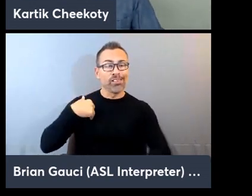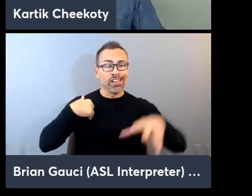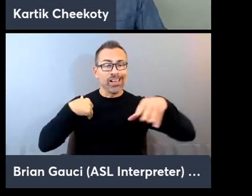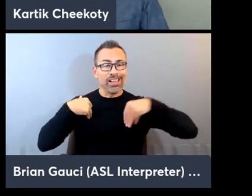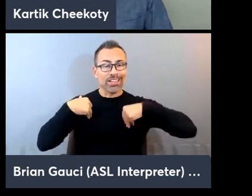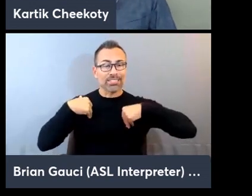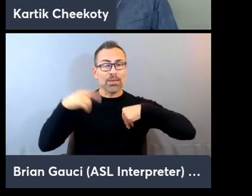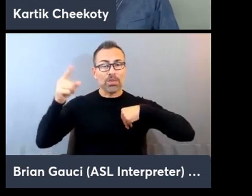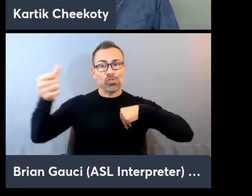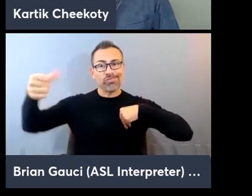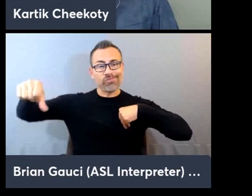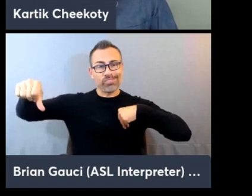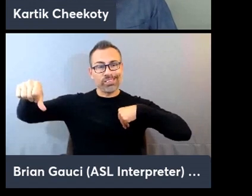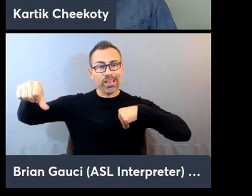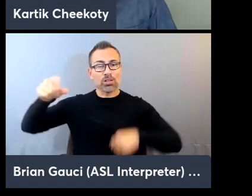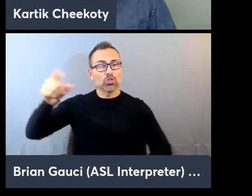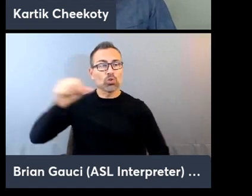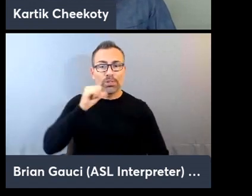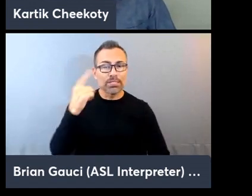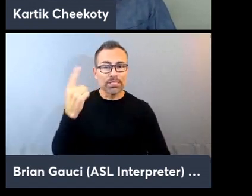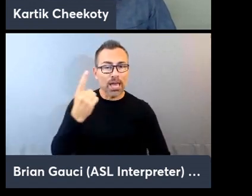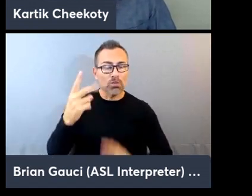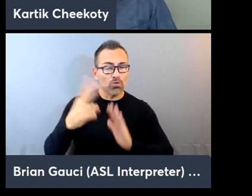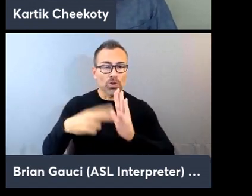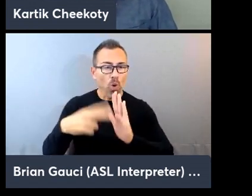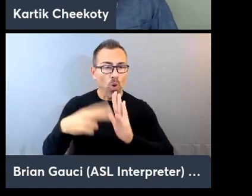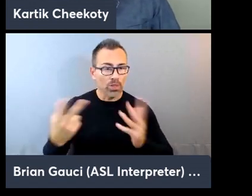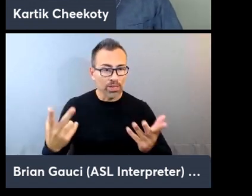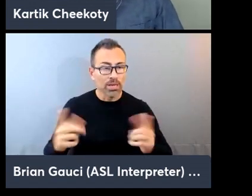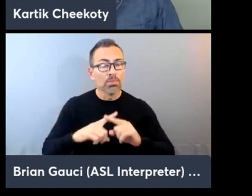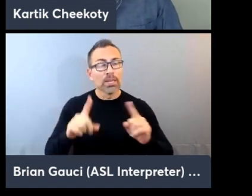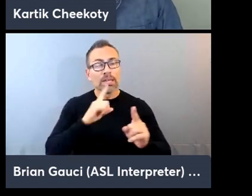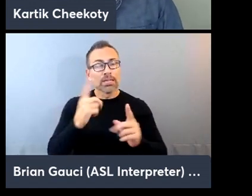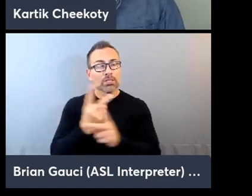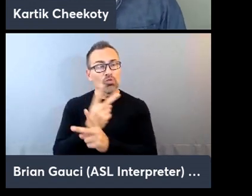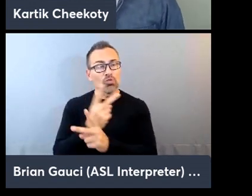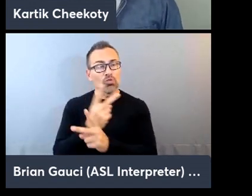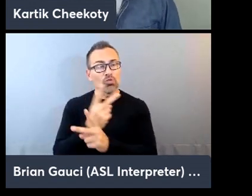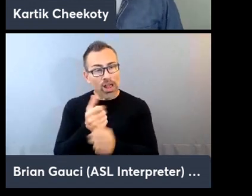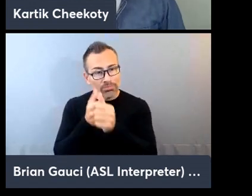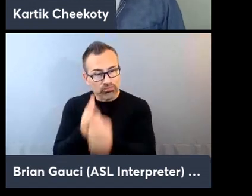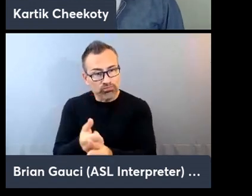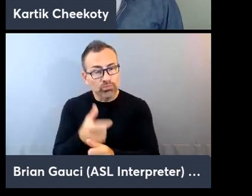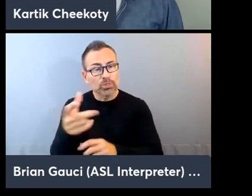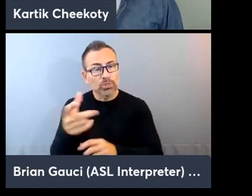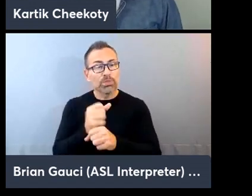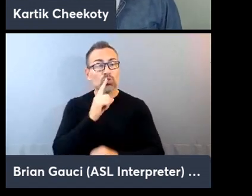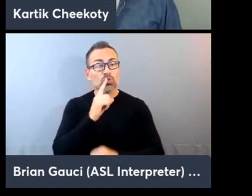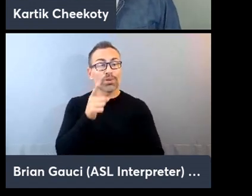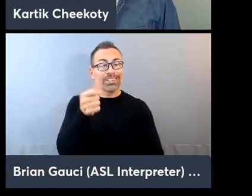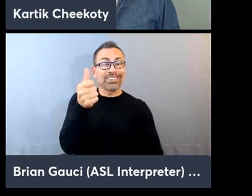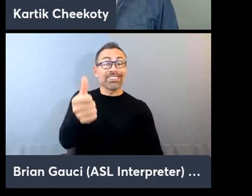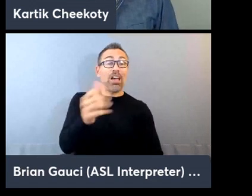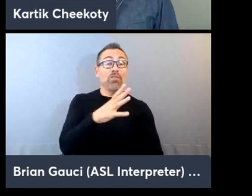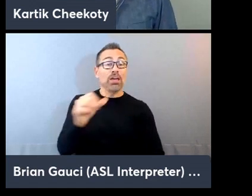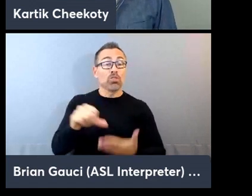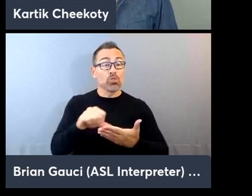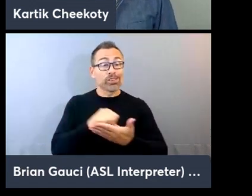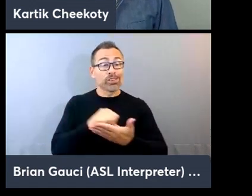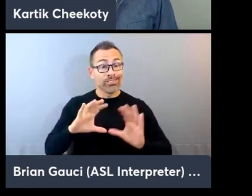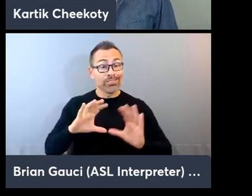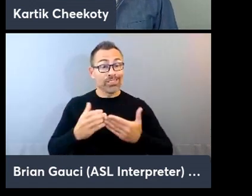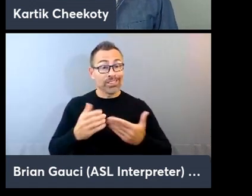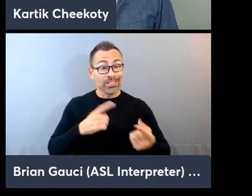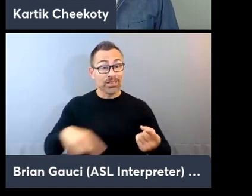read-only console. There is a closed-loop tracking mechanism that ensures that yourself and your account team are in sync